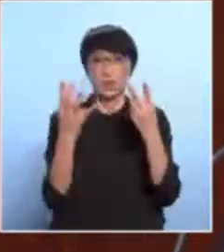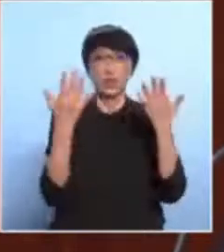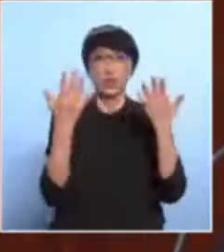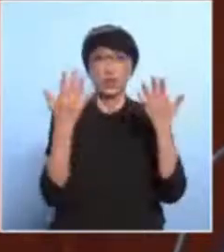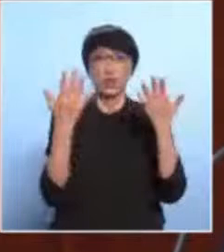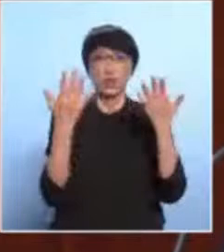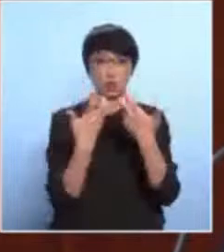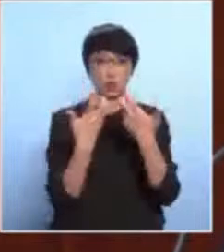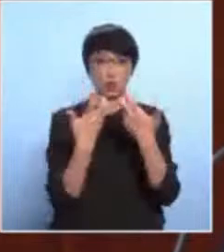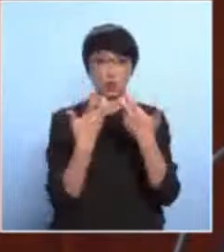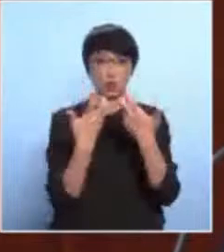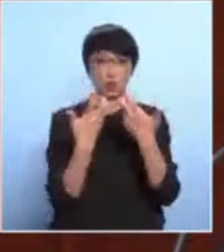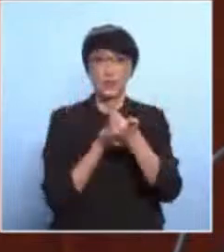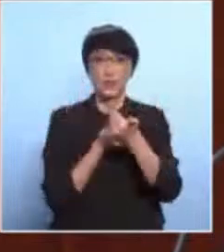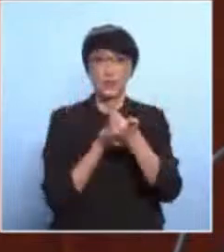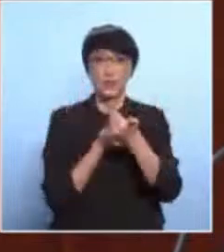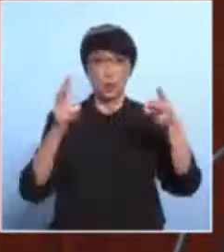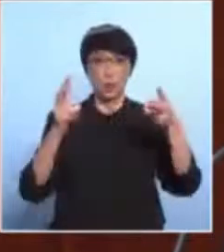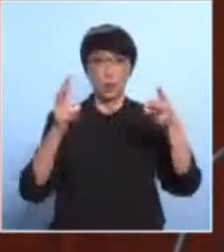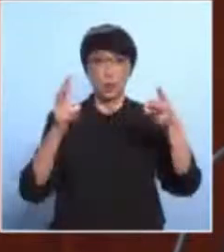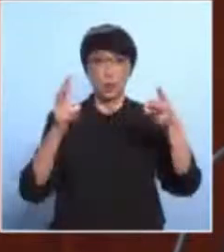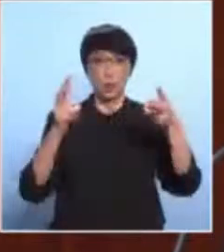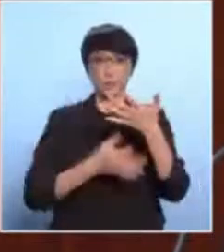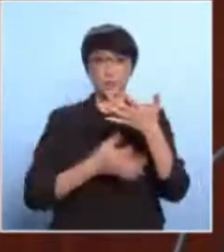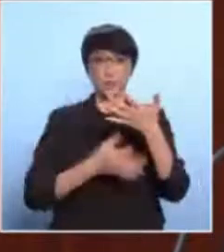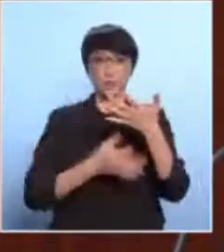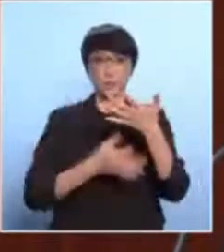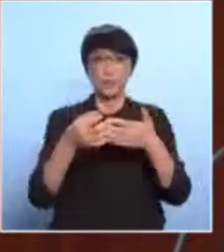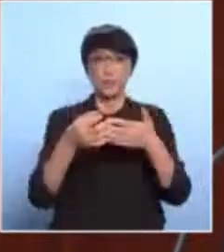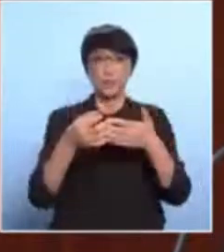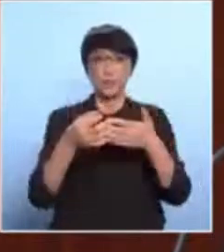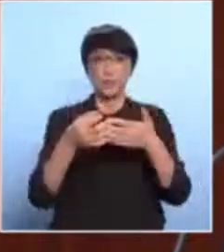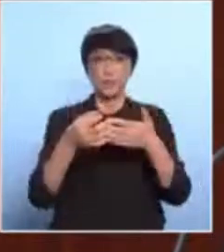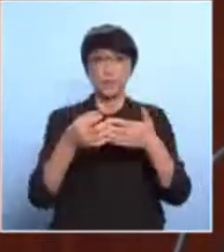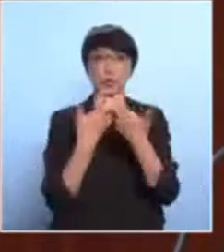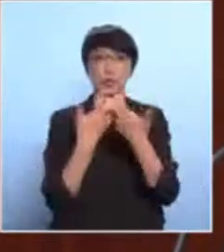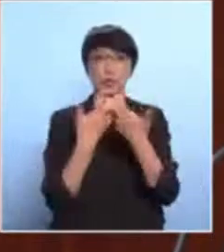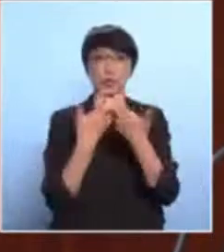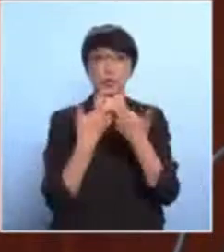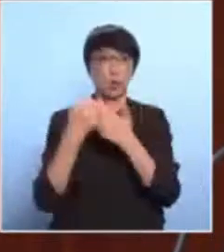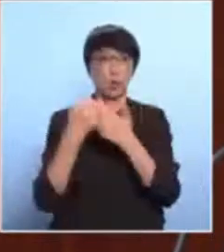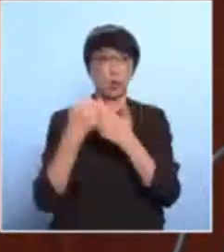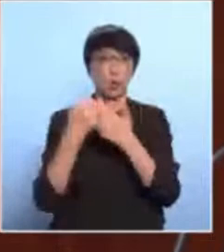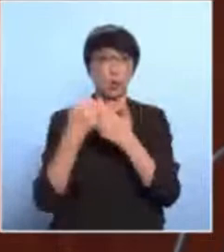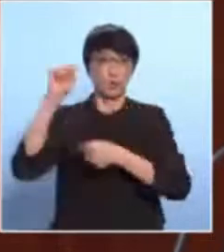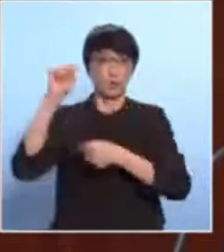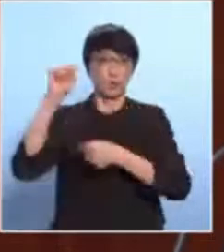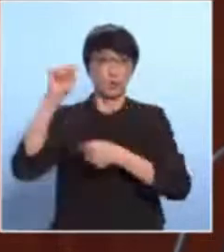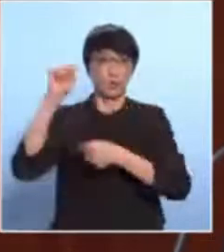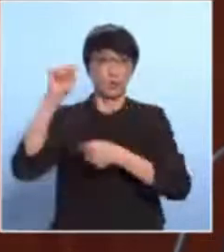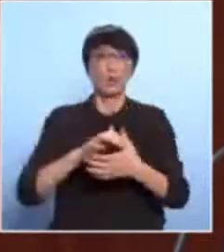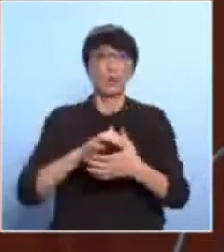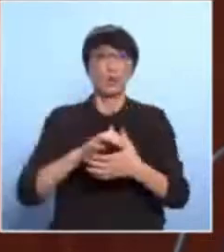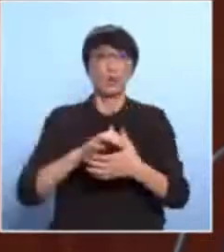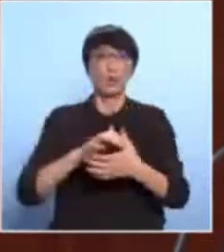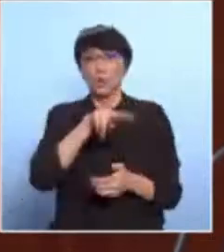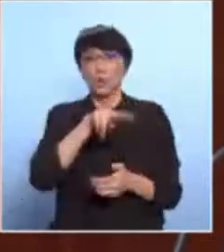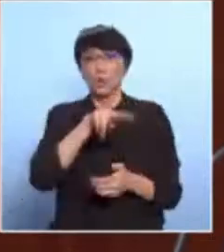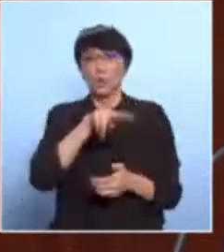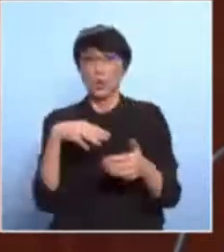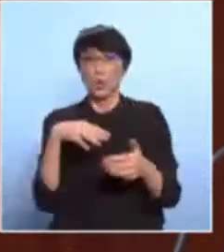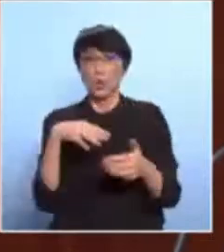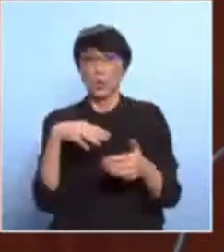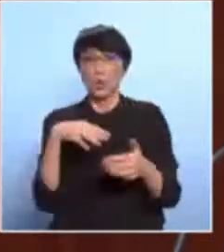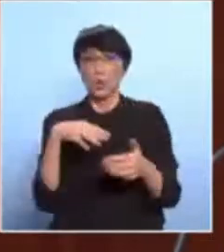2025-26 school year. We will also launch a program in support of the mathematics curriculum in the 2023-24 school